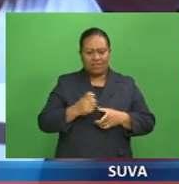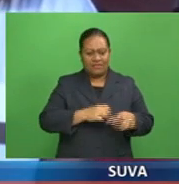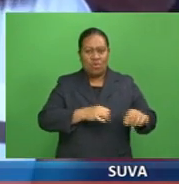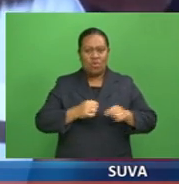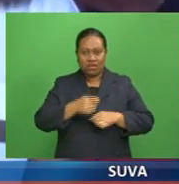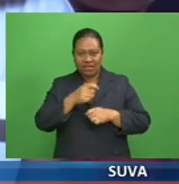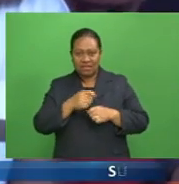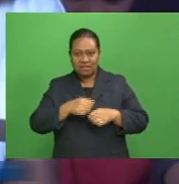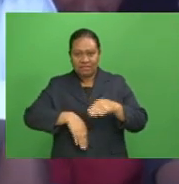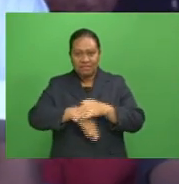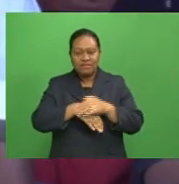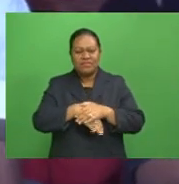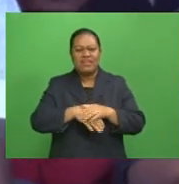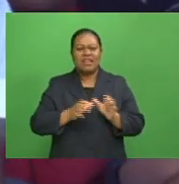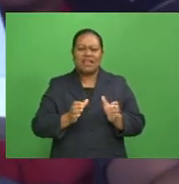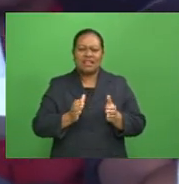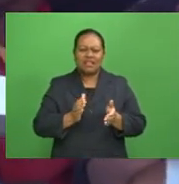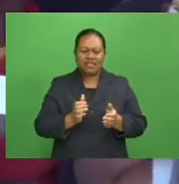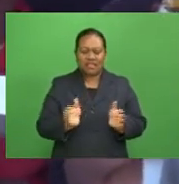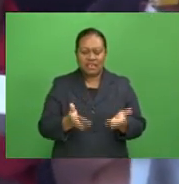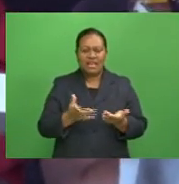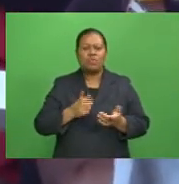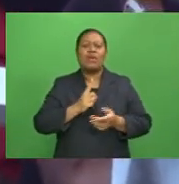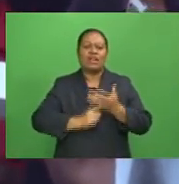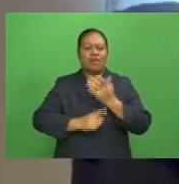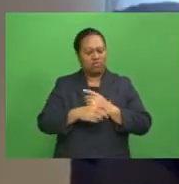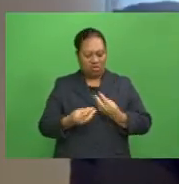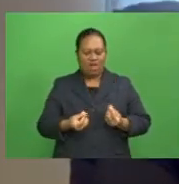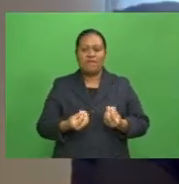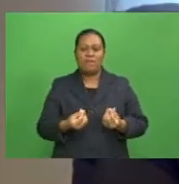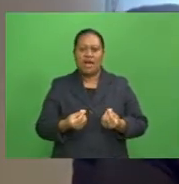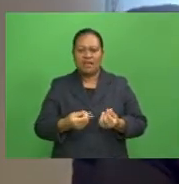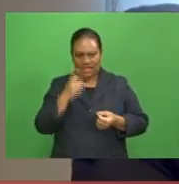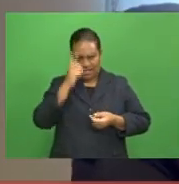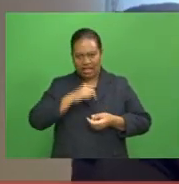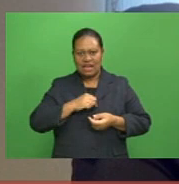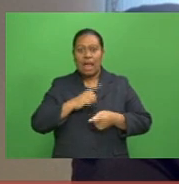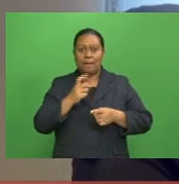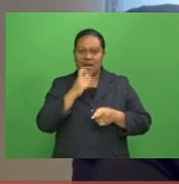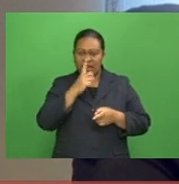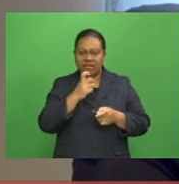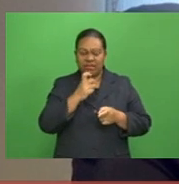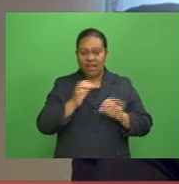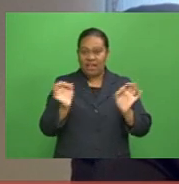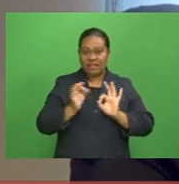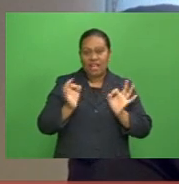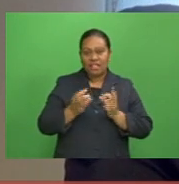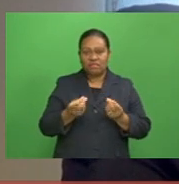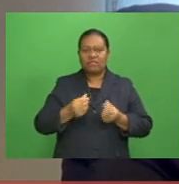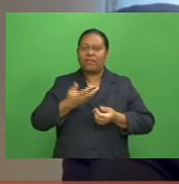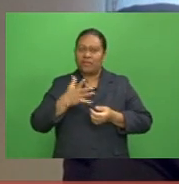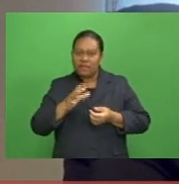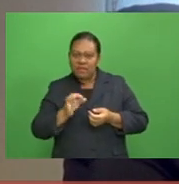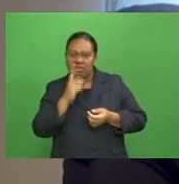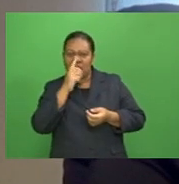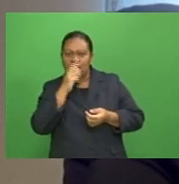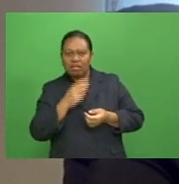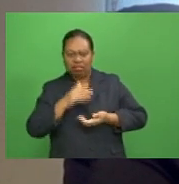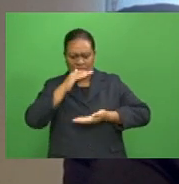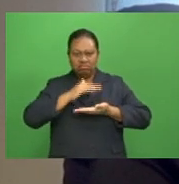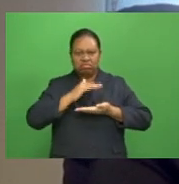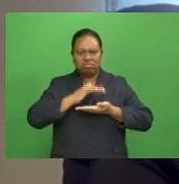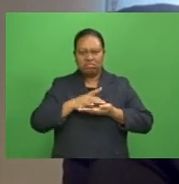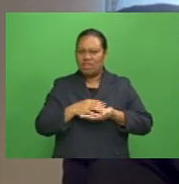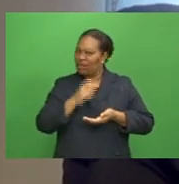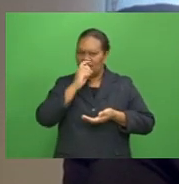and limiting crowd numbers will be a huge financial blow. If the gatherings are only 50 allowed, then